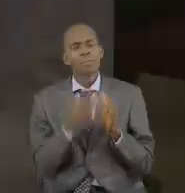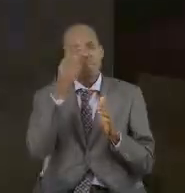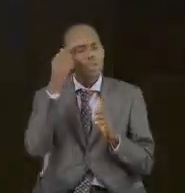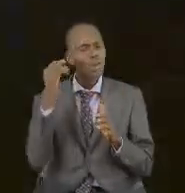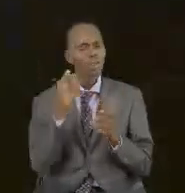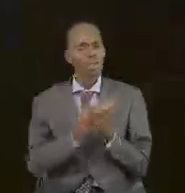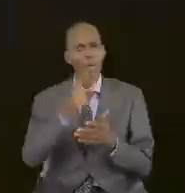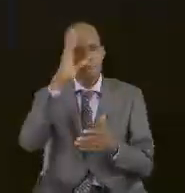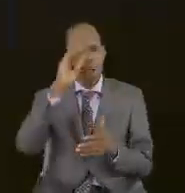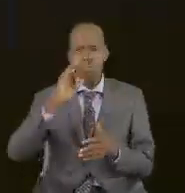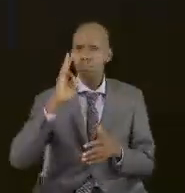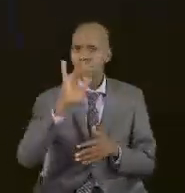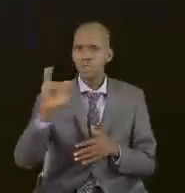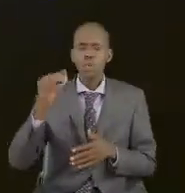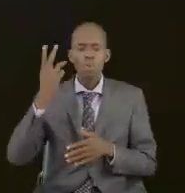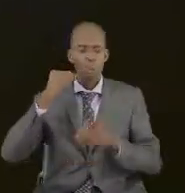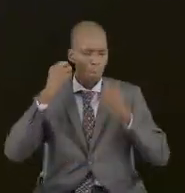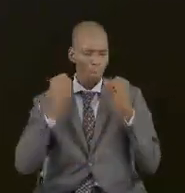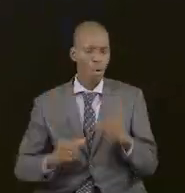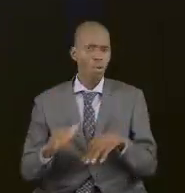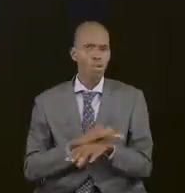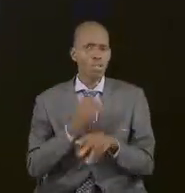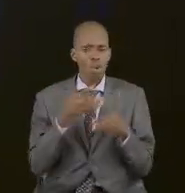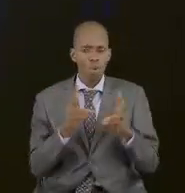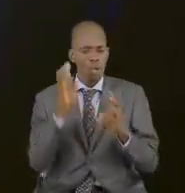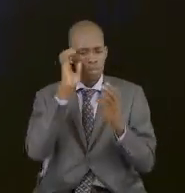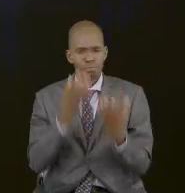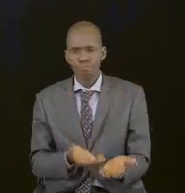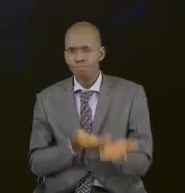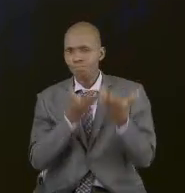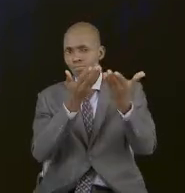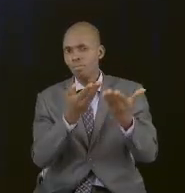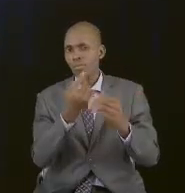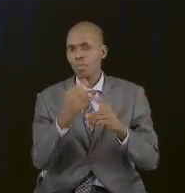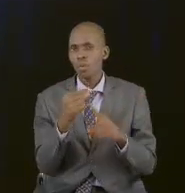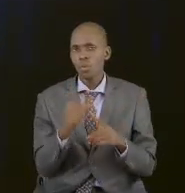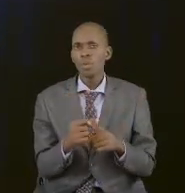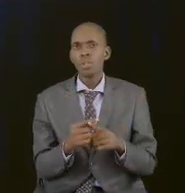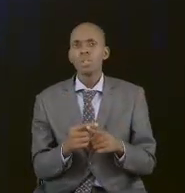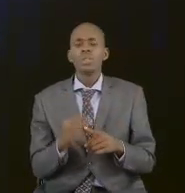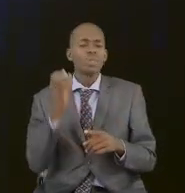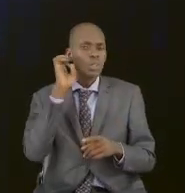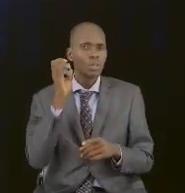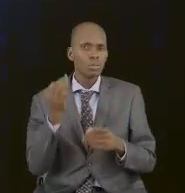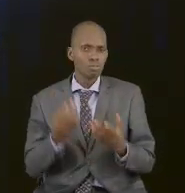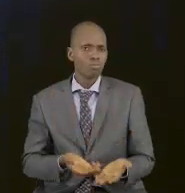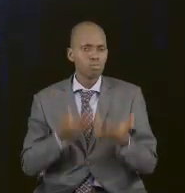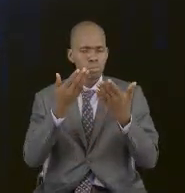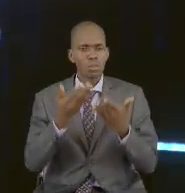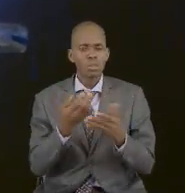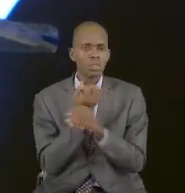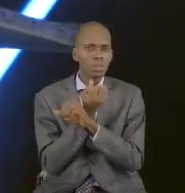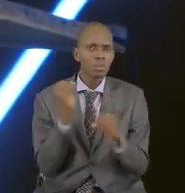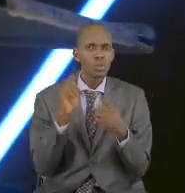The presentation of the word, the pursuance of the salvation of other people, and